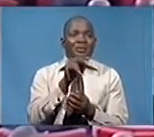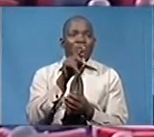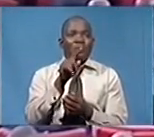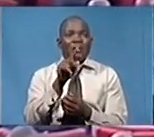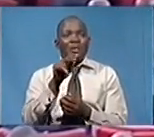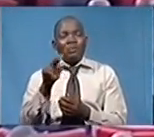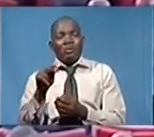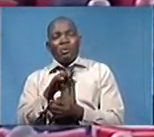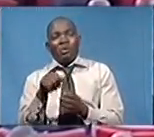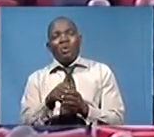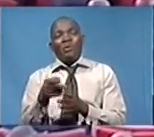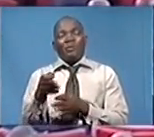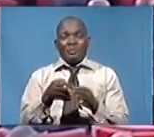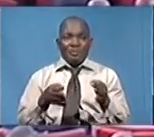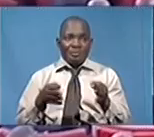together.